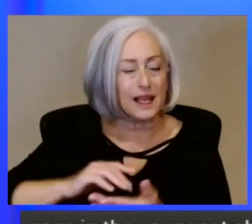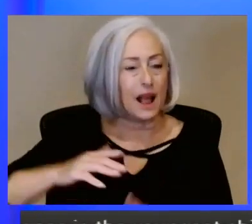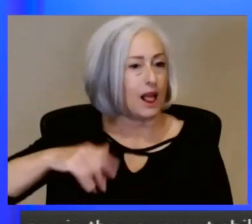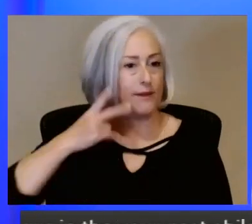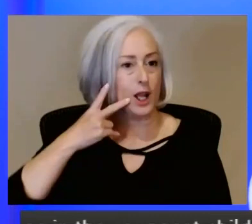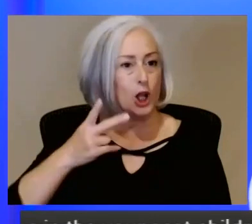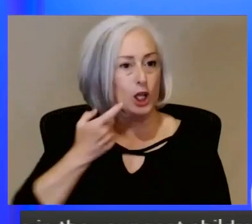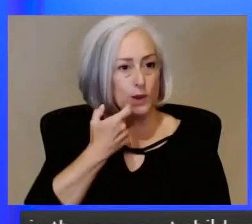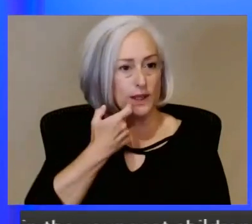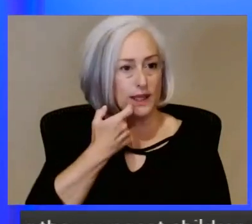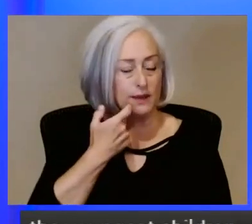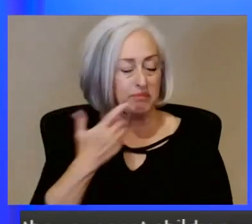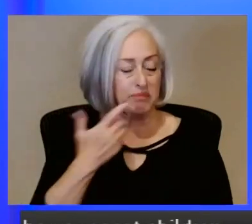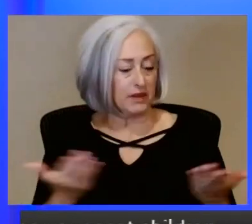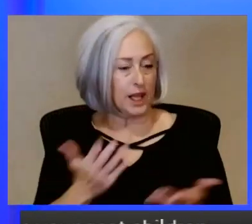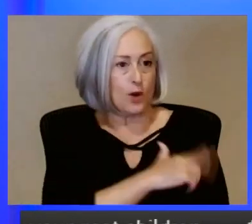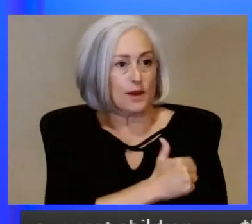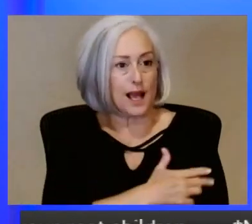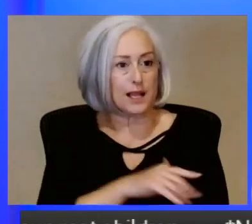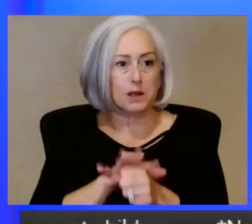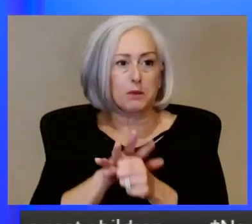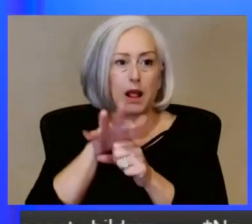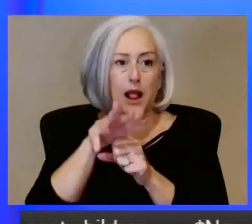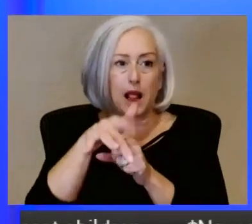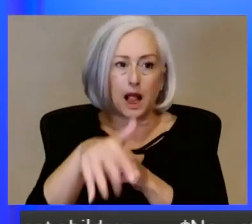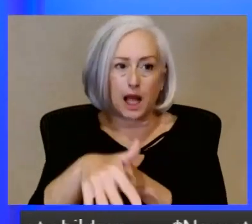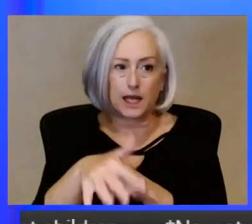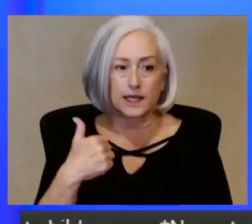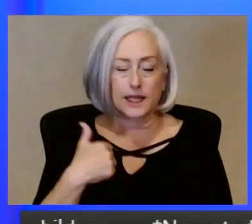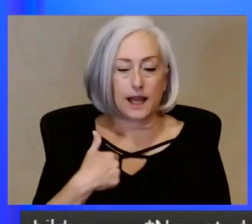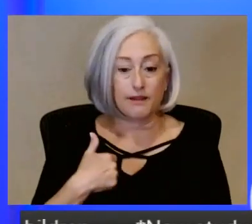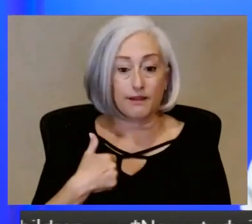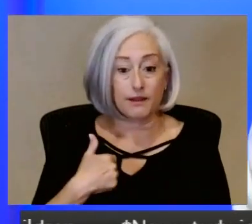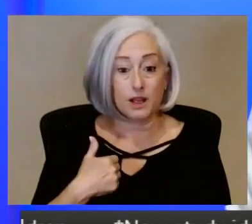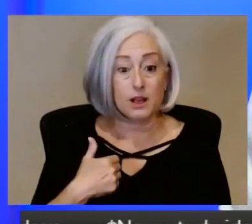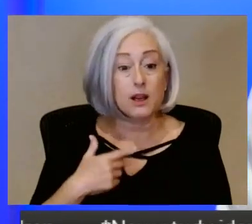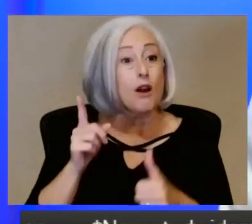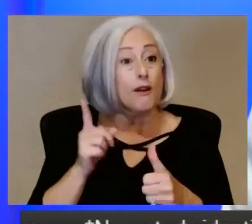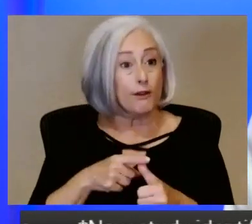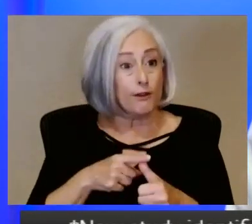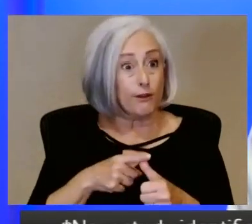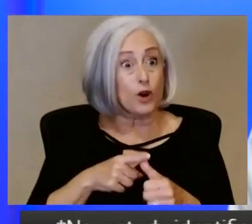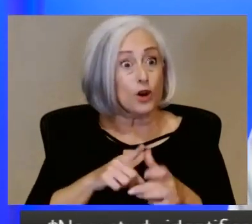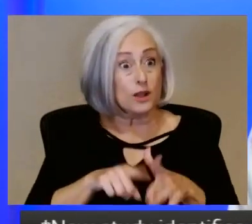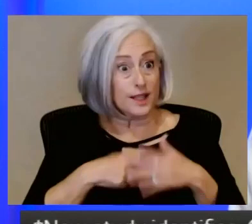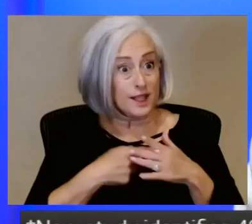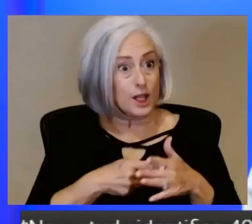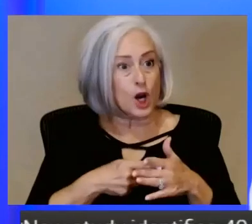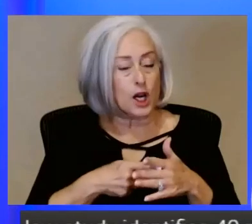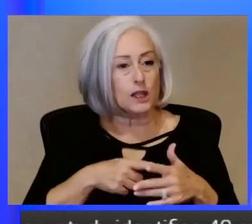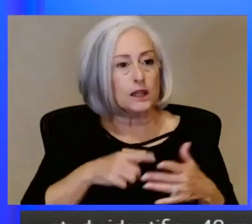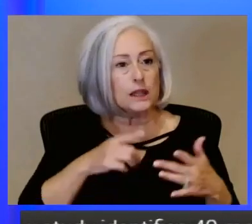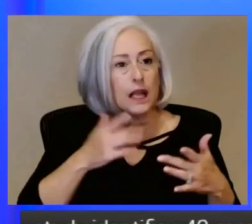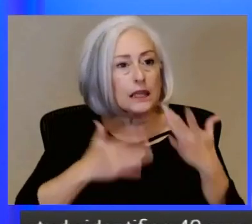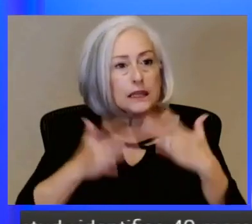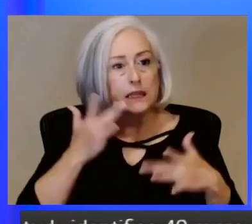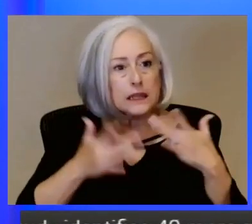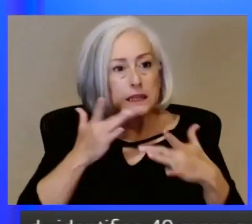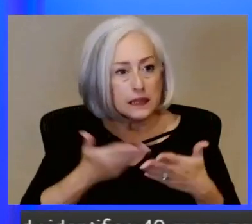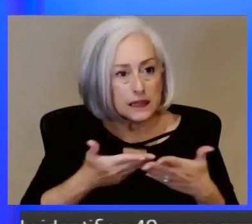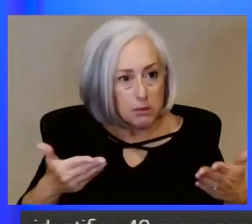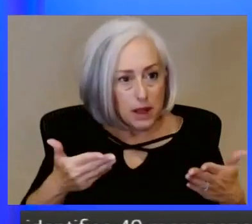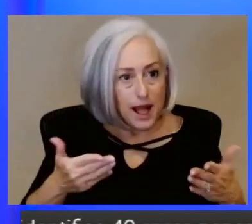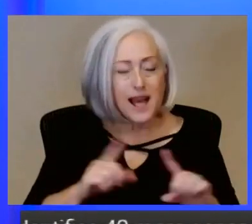at the hospital. Initially, when Paxlovid came out, it was very difficult to have supply, but I think as we moved now from that time,